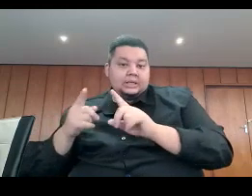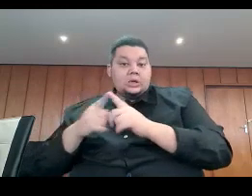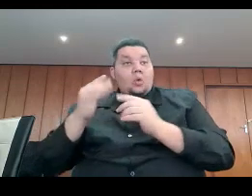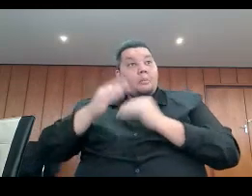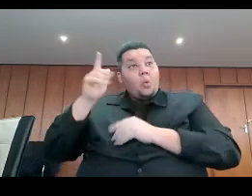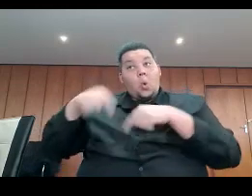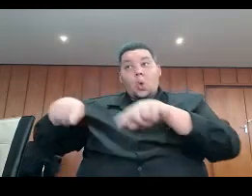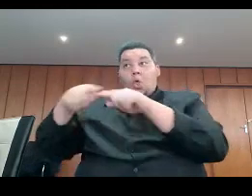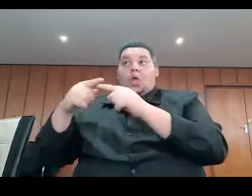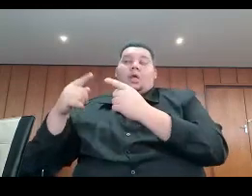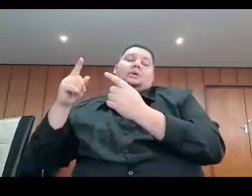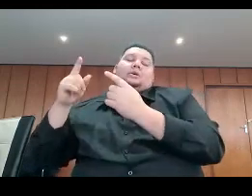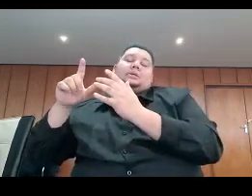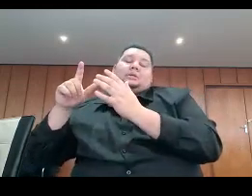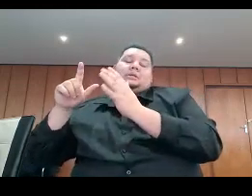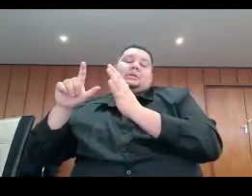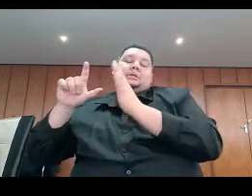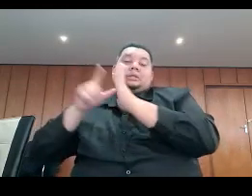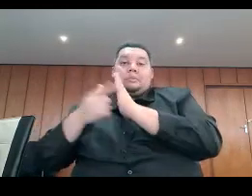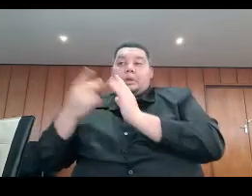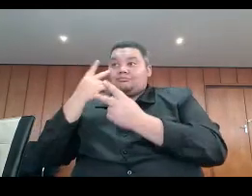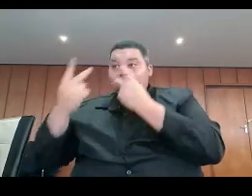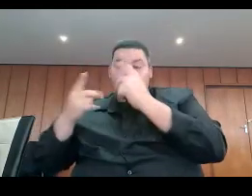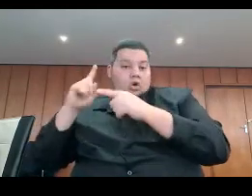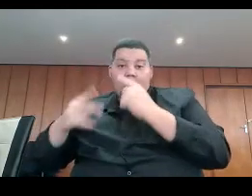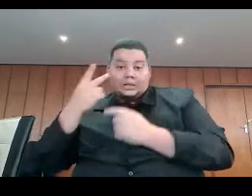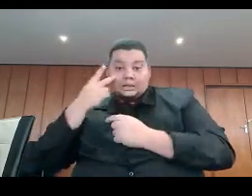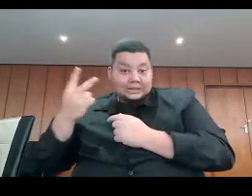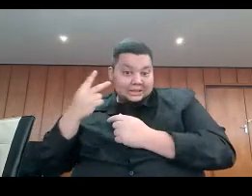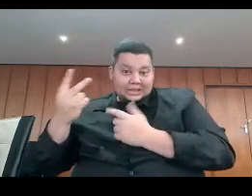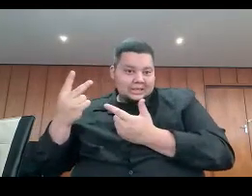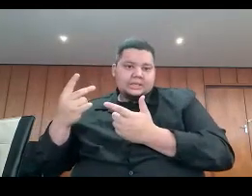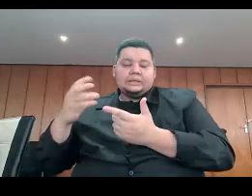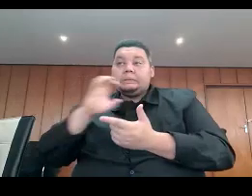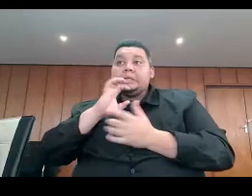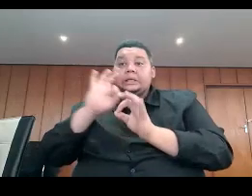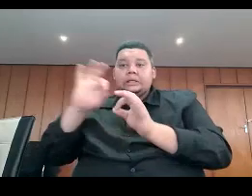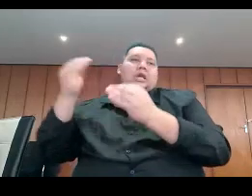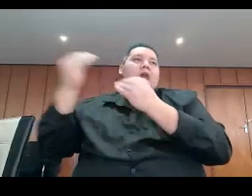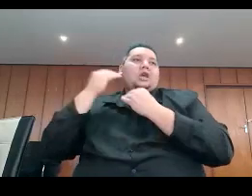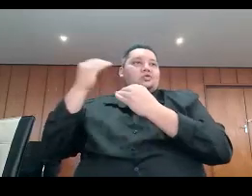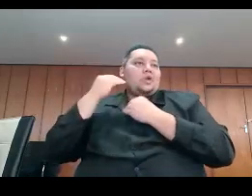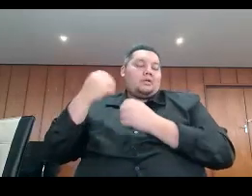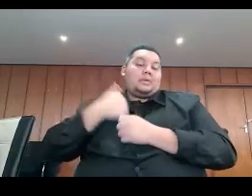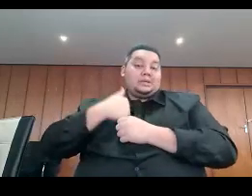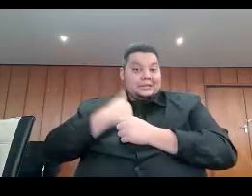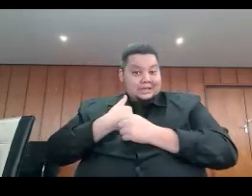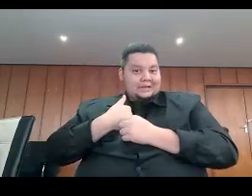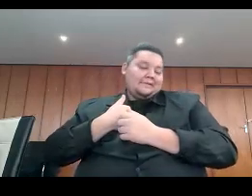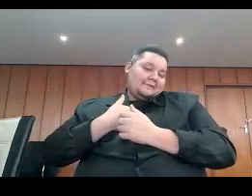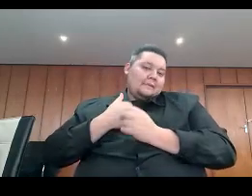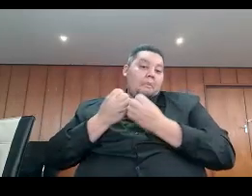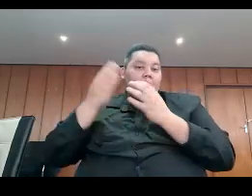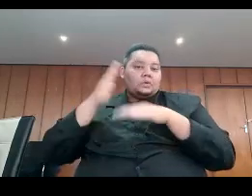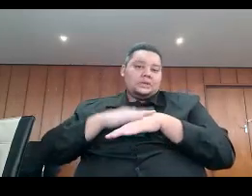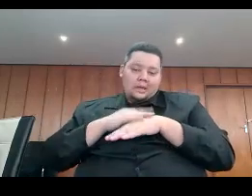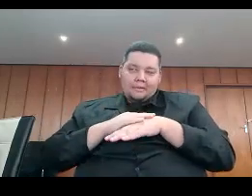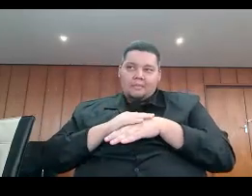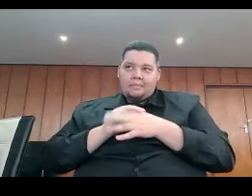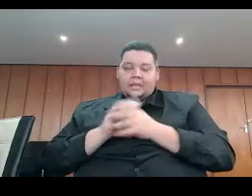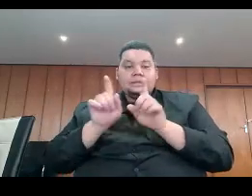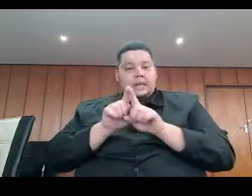invisible disabilities. And Jo here herself educates me about that all the time.